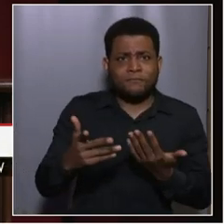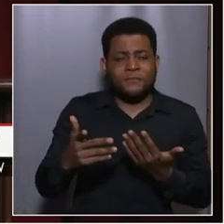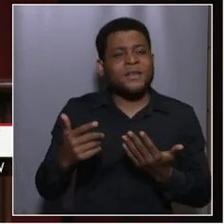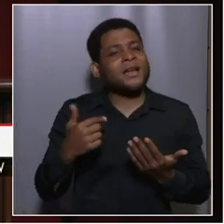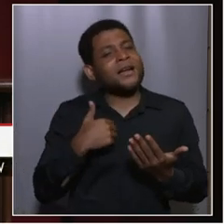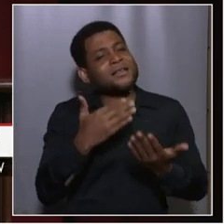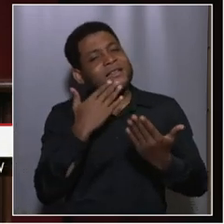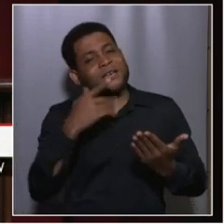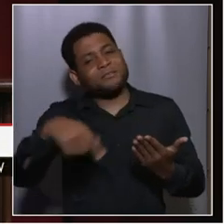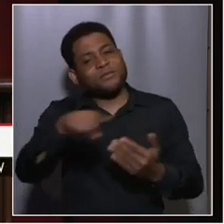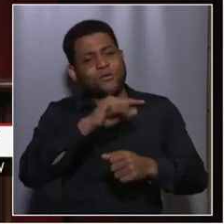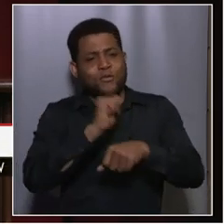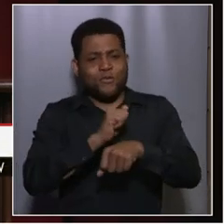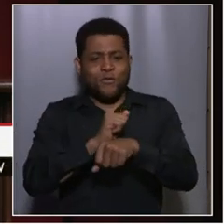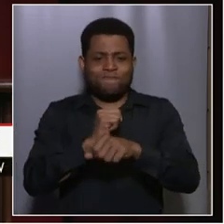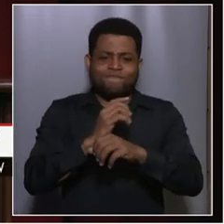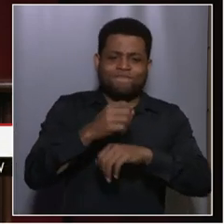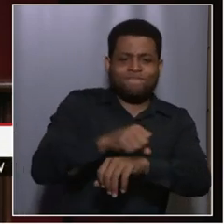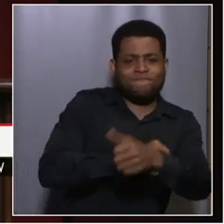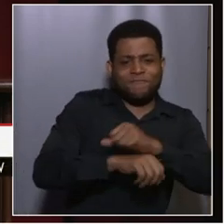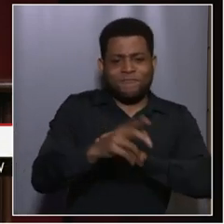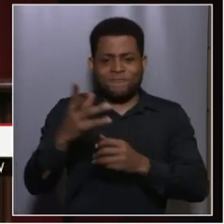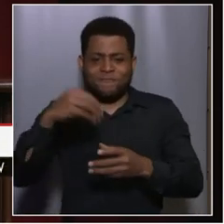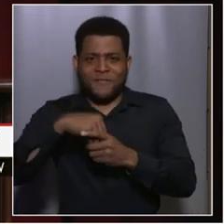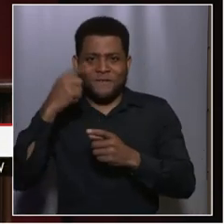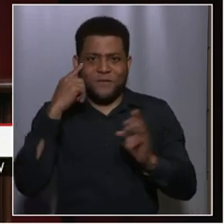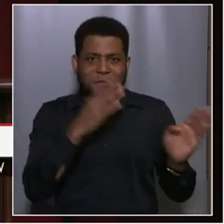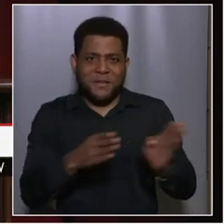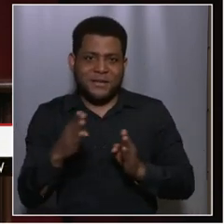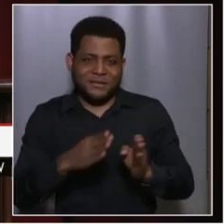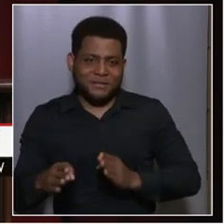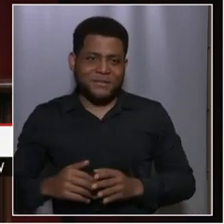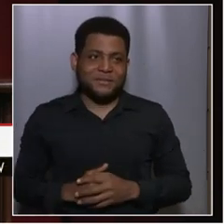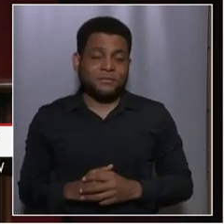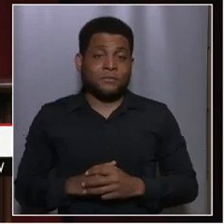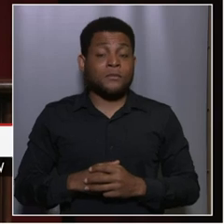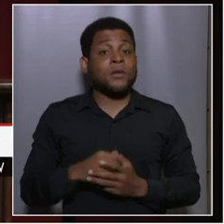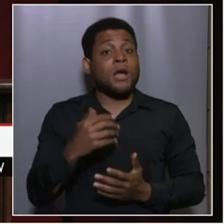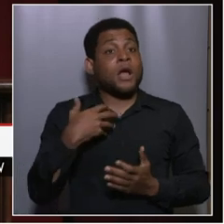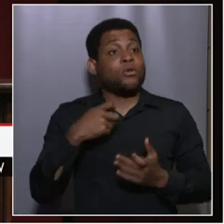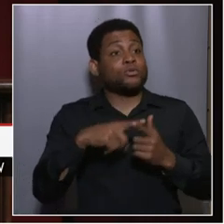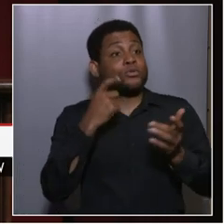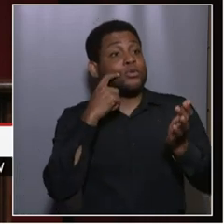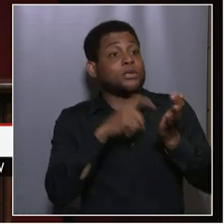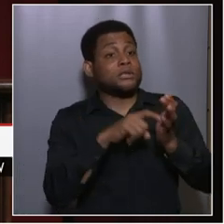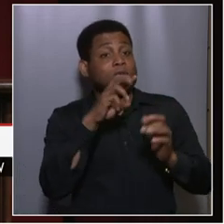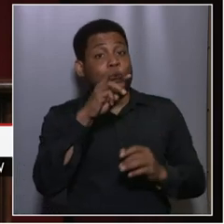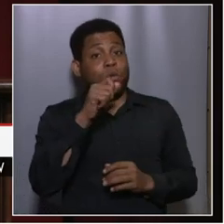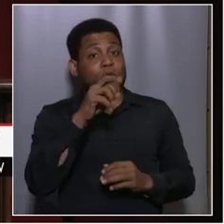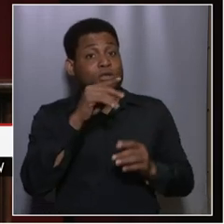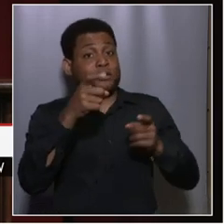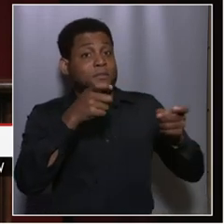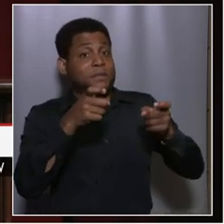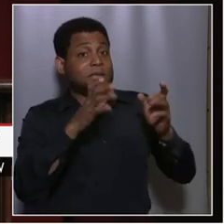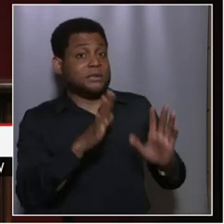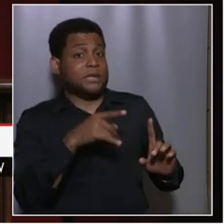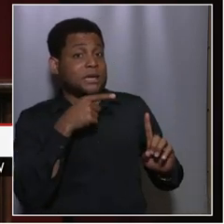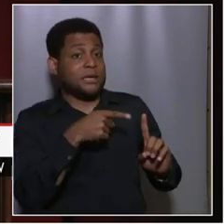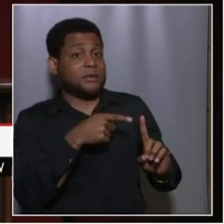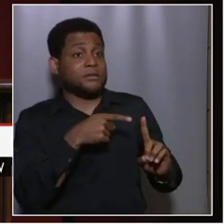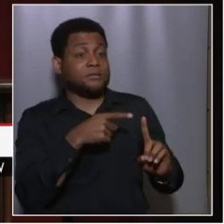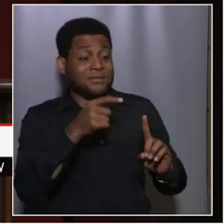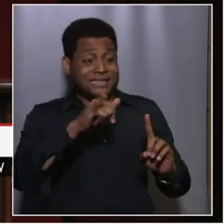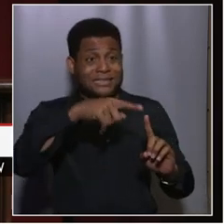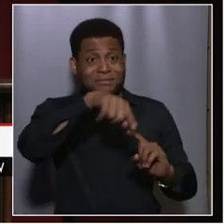to introduce and recognize the ward managers that work for me. They work in the executive office